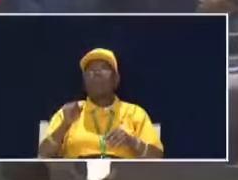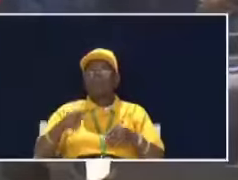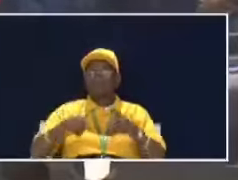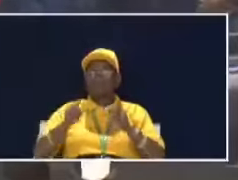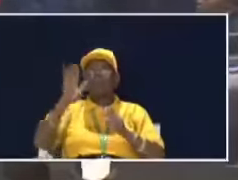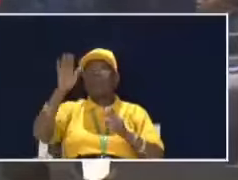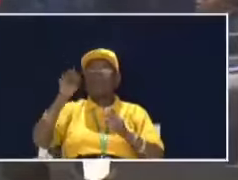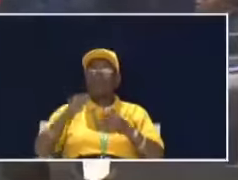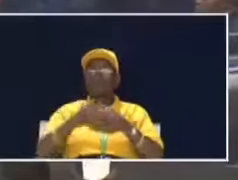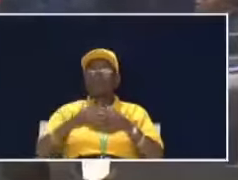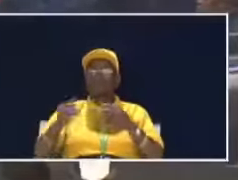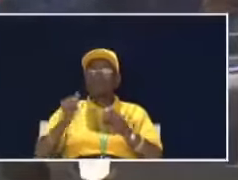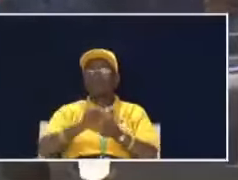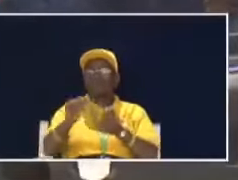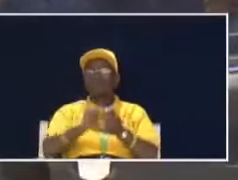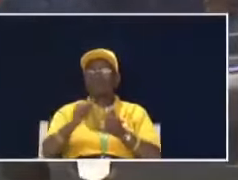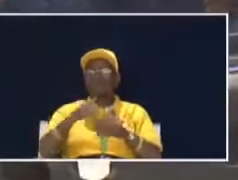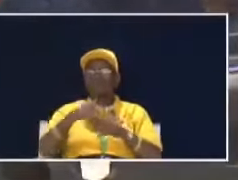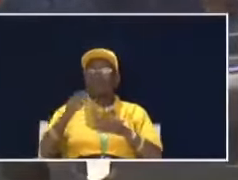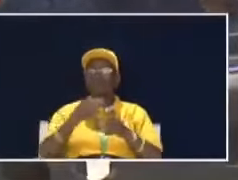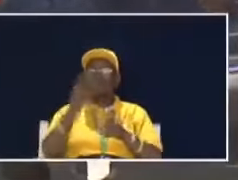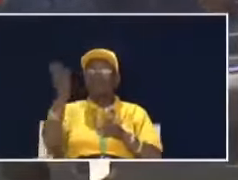Let your blood wash away their sins.